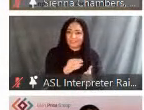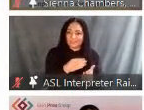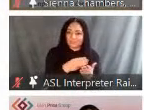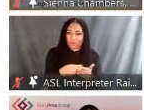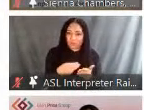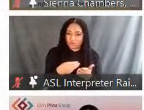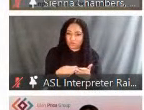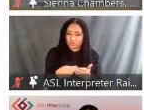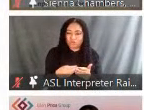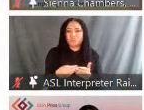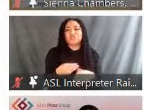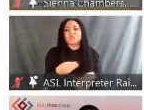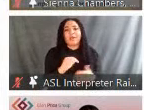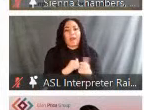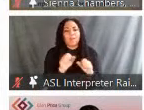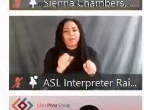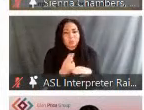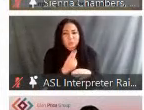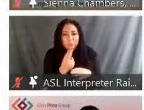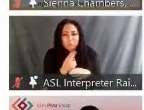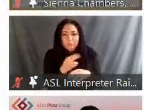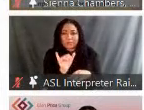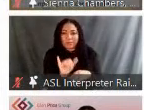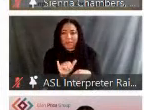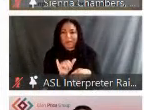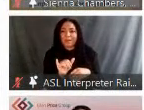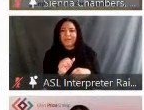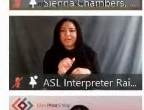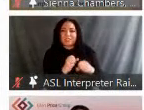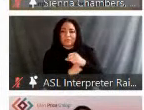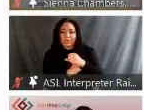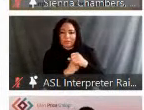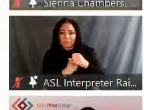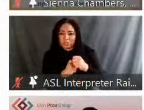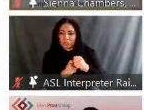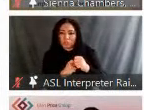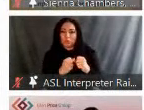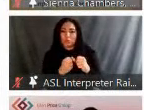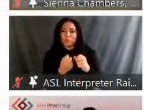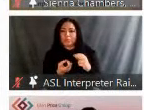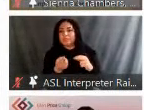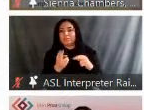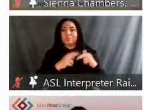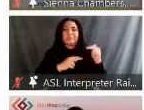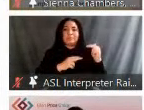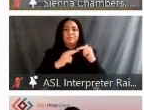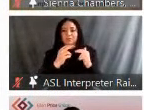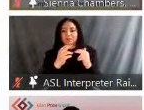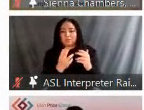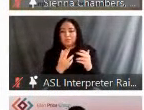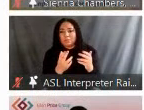into, how we can utilize that as a framework to build on and build upon